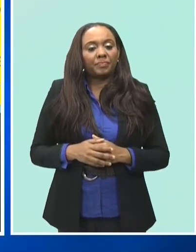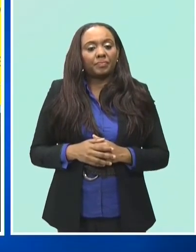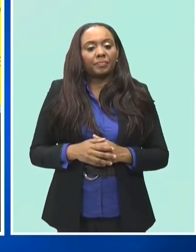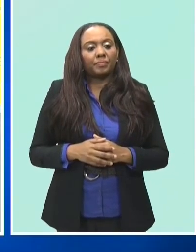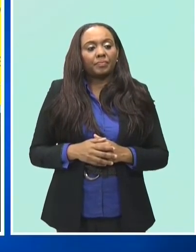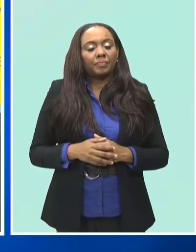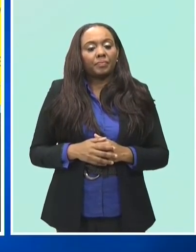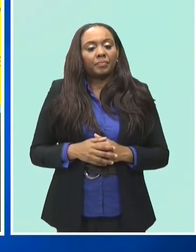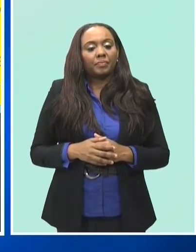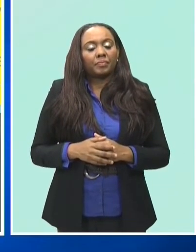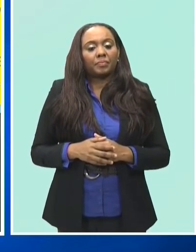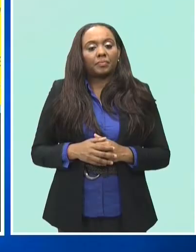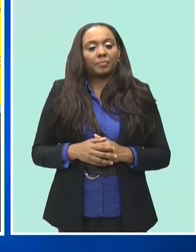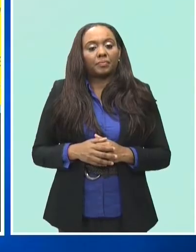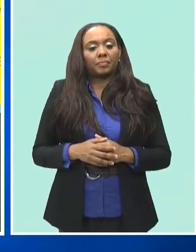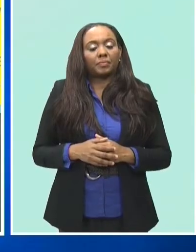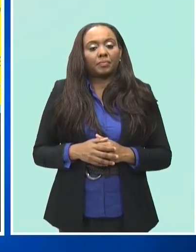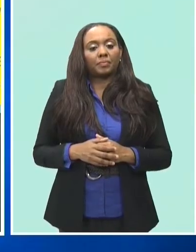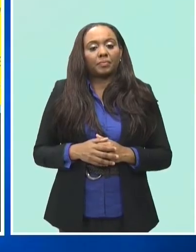And then